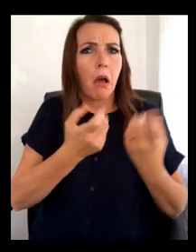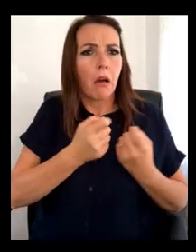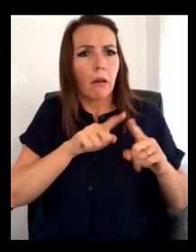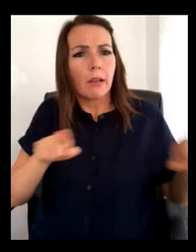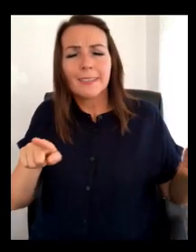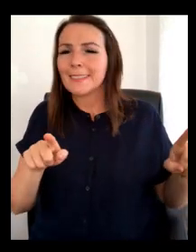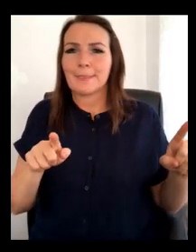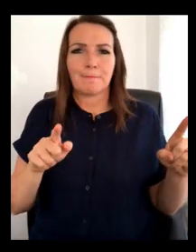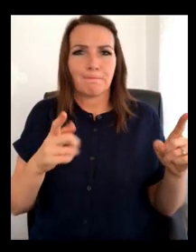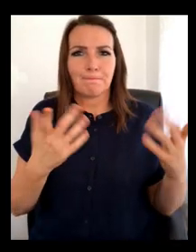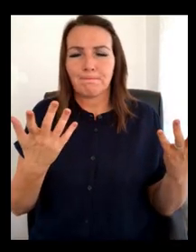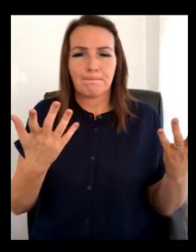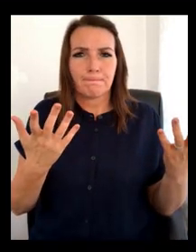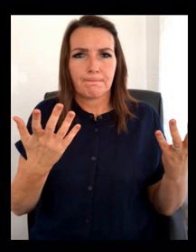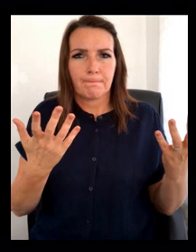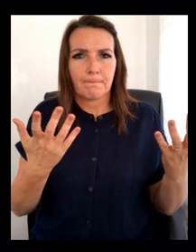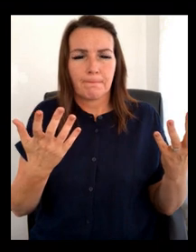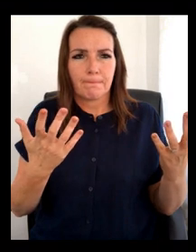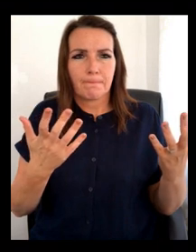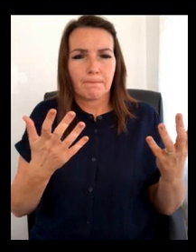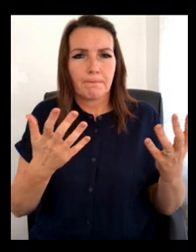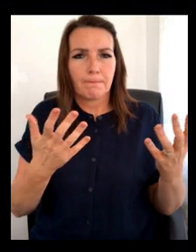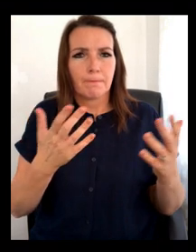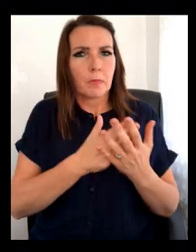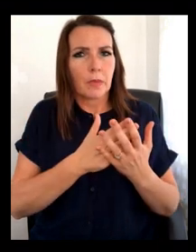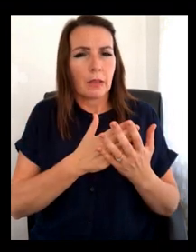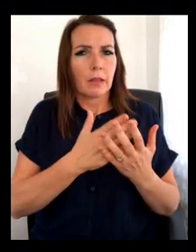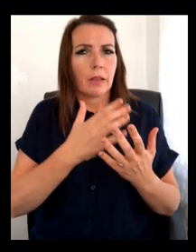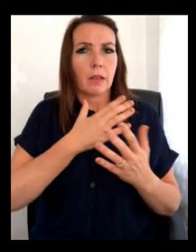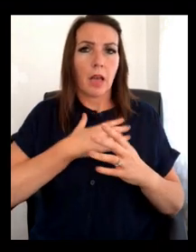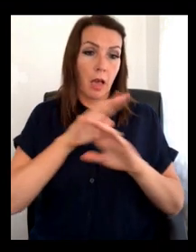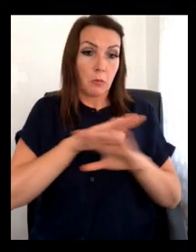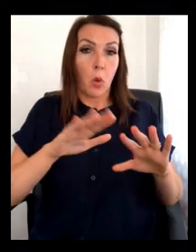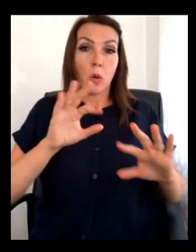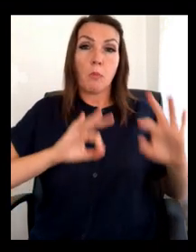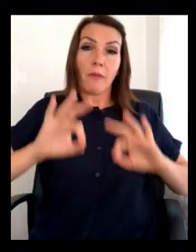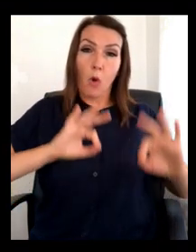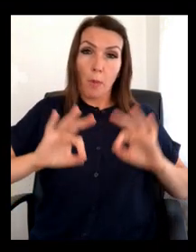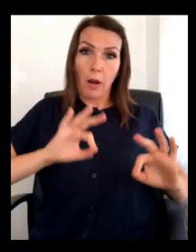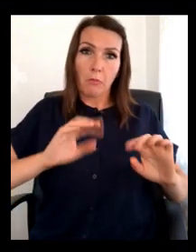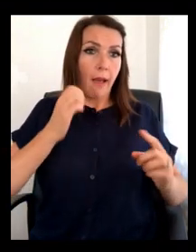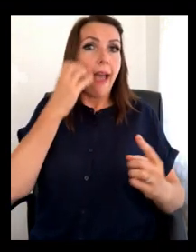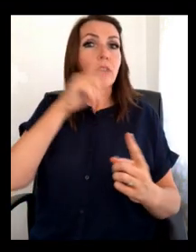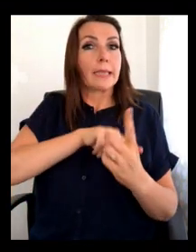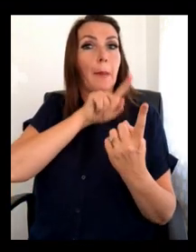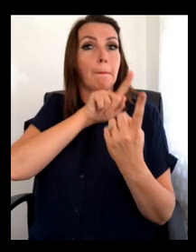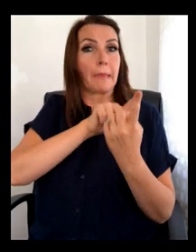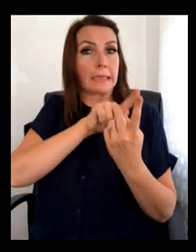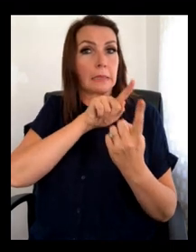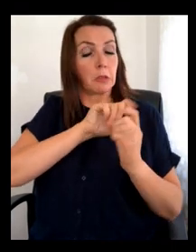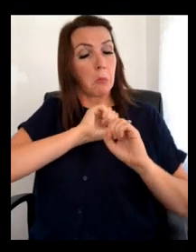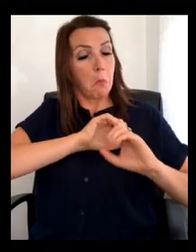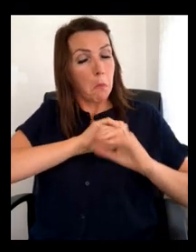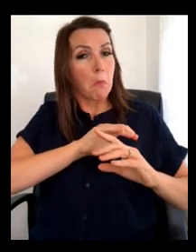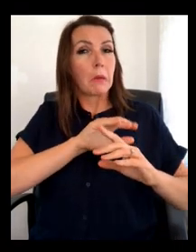I've actually realized, for all that I don't identify as a performer, it is a performance. Every single time I have these meetings, it's a performance, and